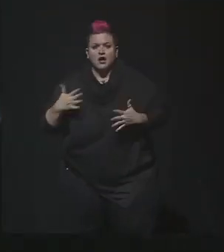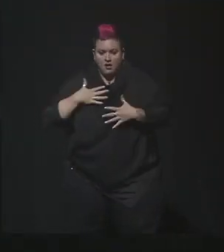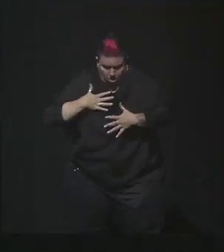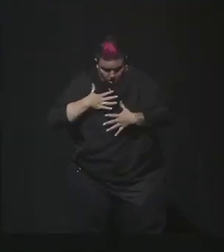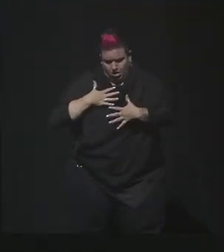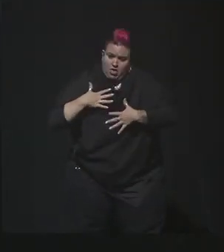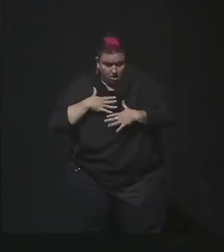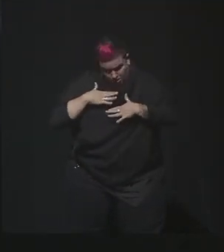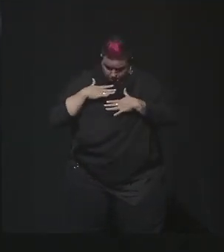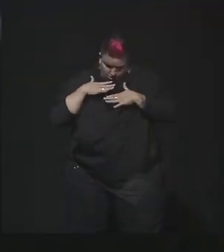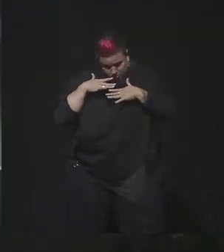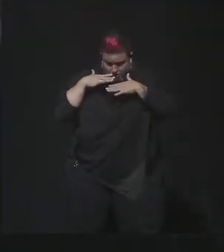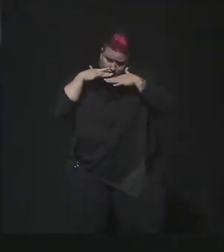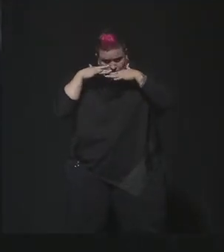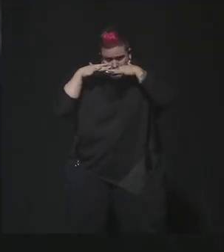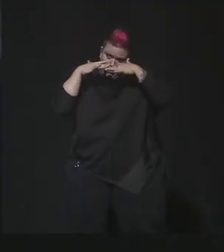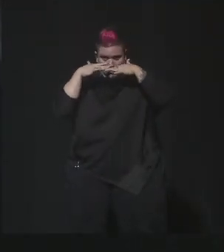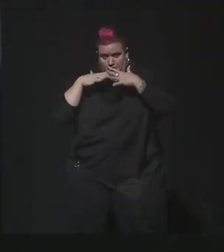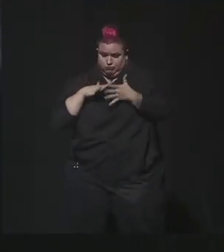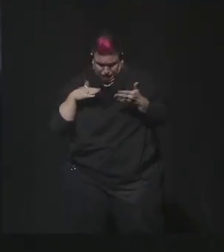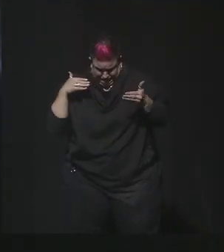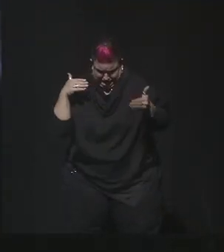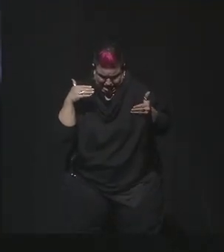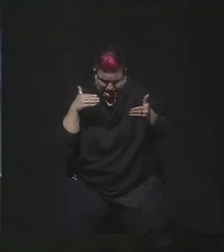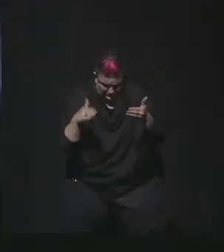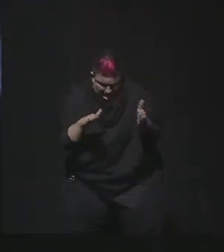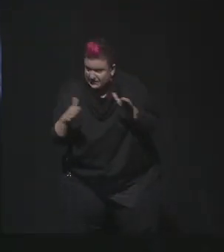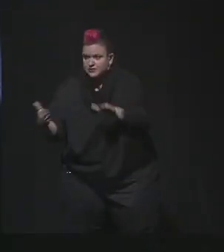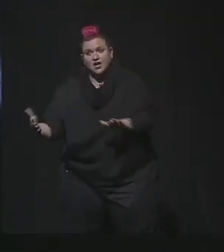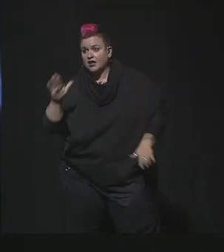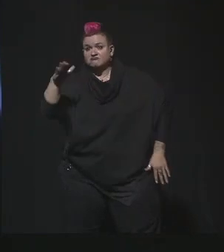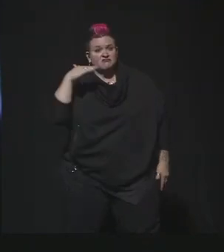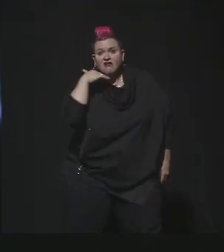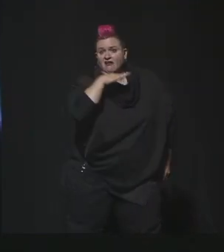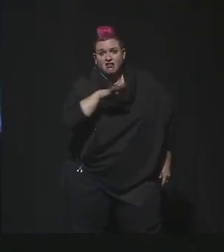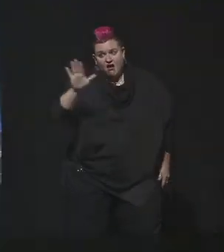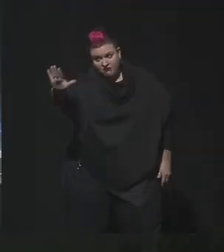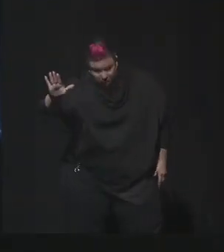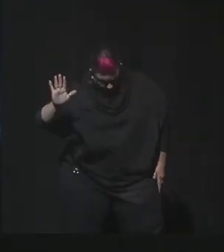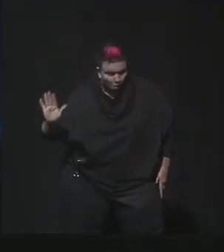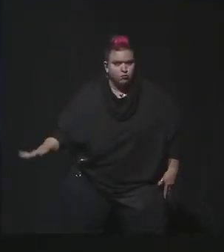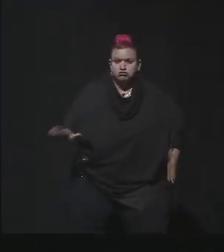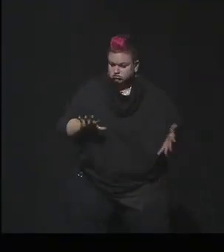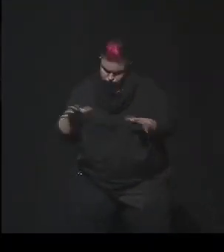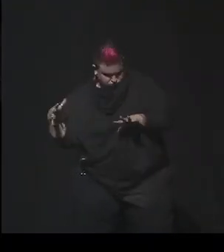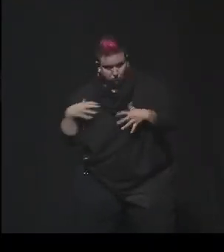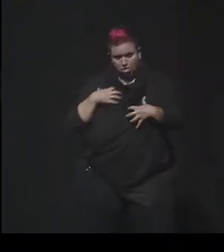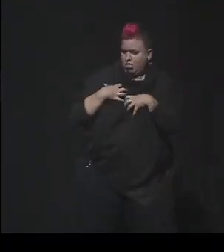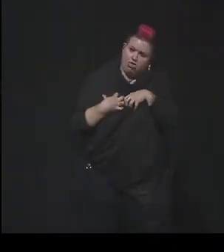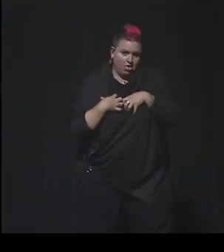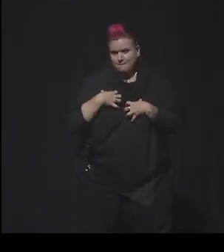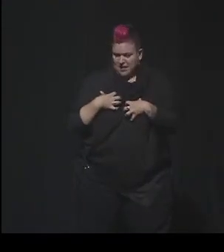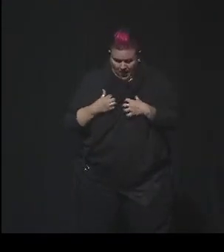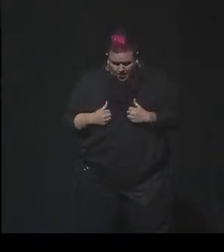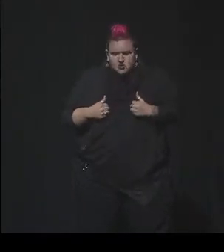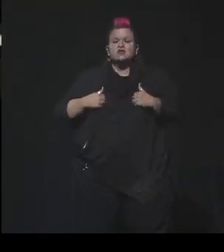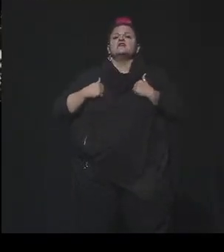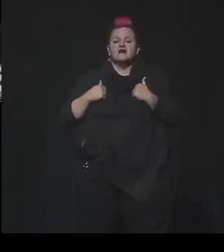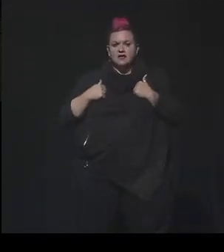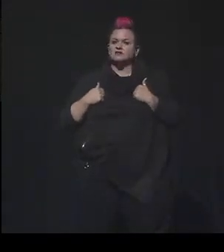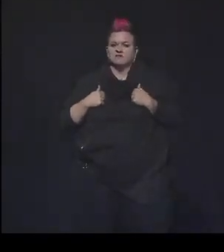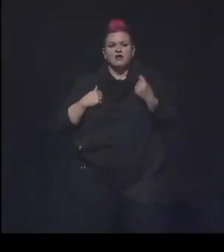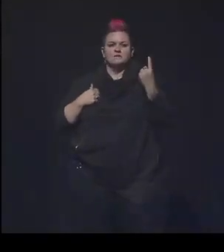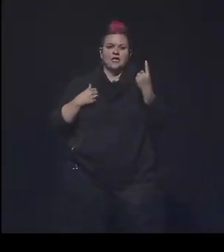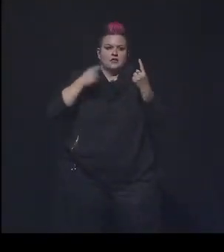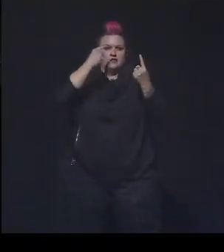kid seed in his mother's milk. I was bound to die, ain't no lie. Parents cried like on the thread of silk, but I survived that trial. The first